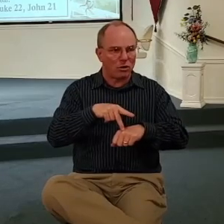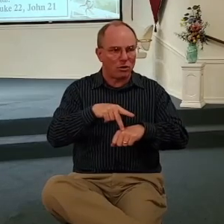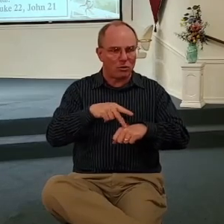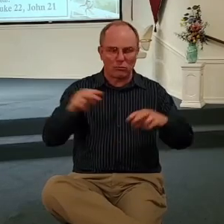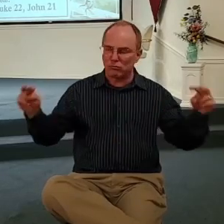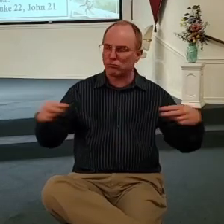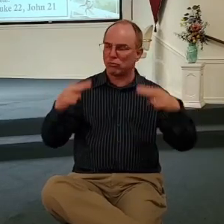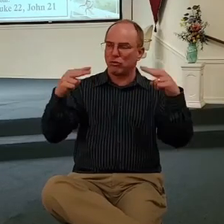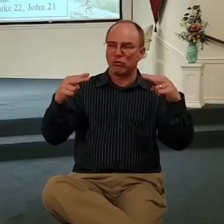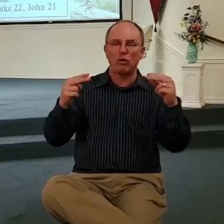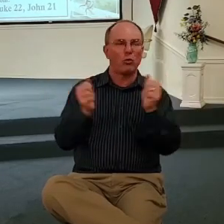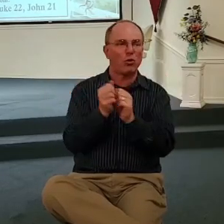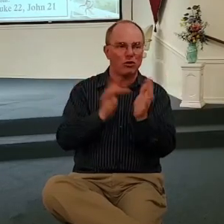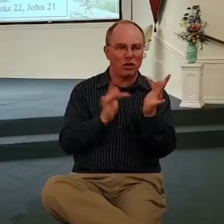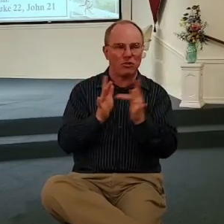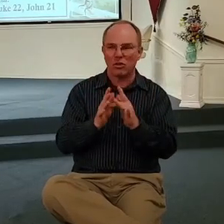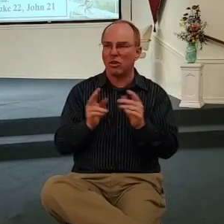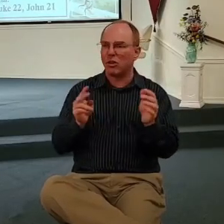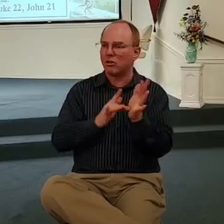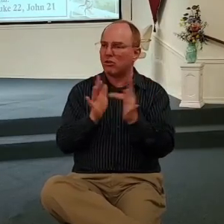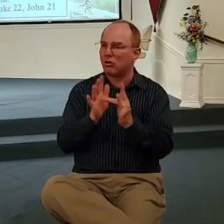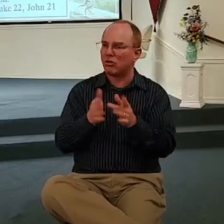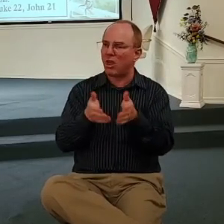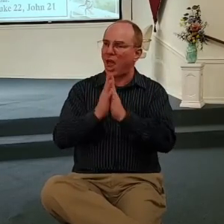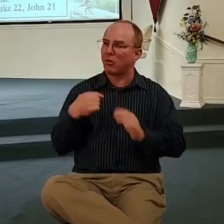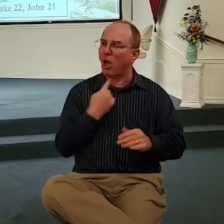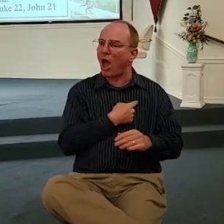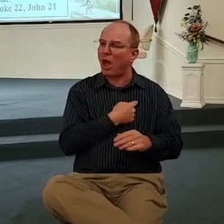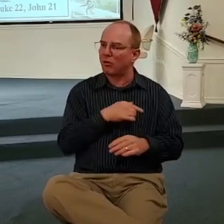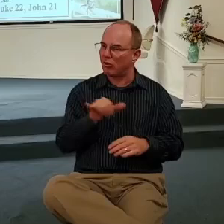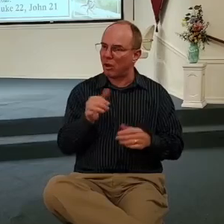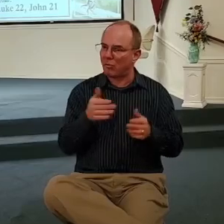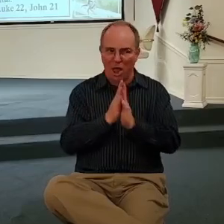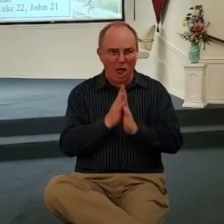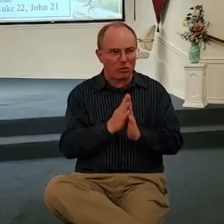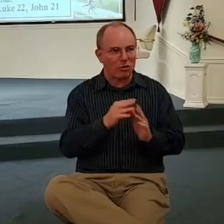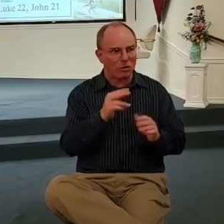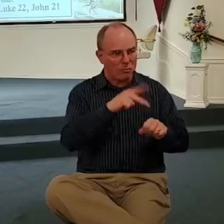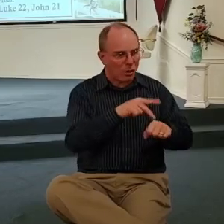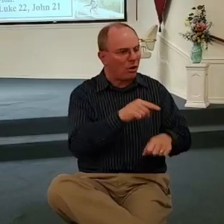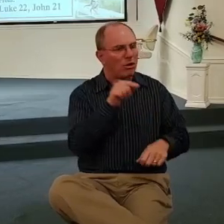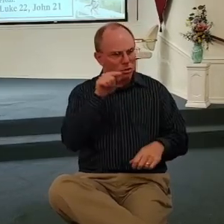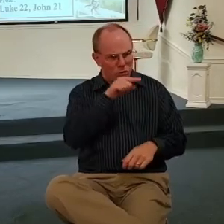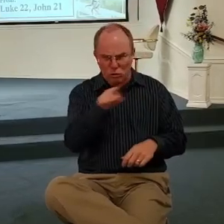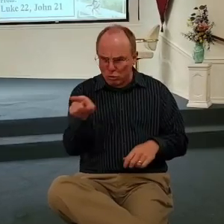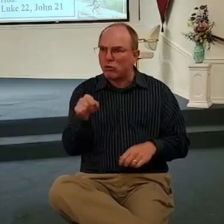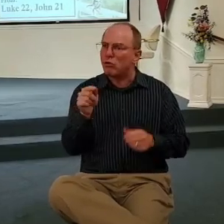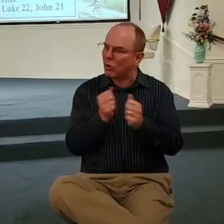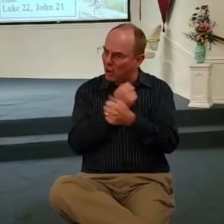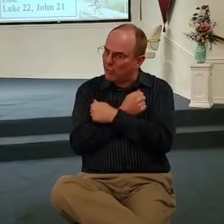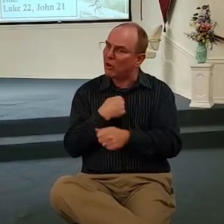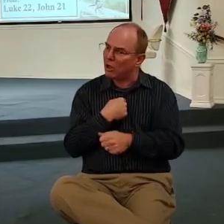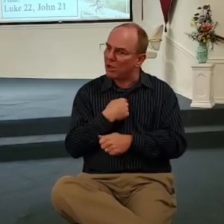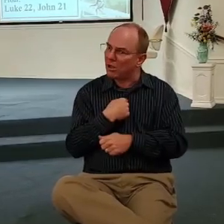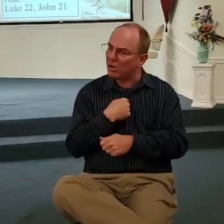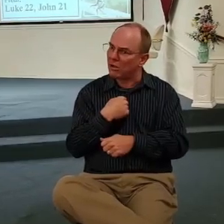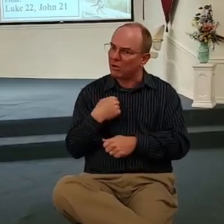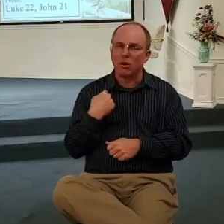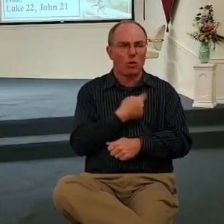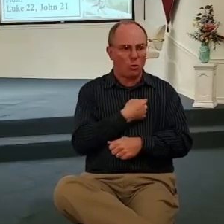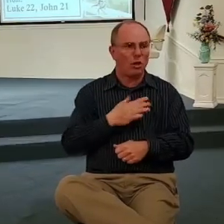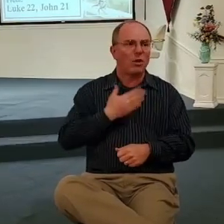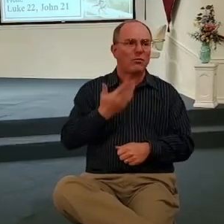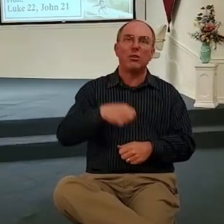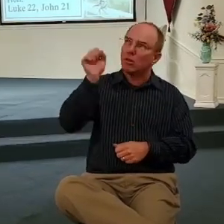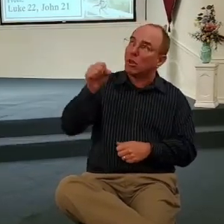"Do you love me?" And in that question, may we confess, "Yes, Lord." If that is the confession